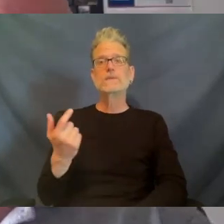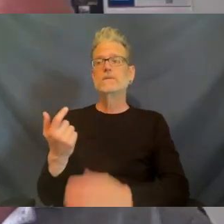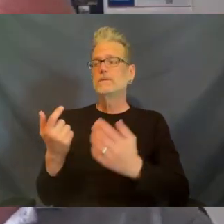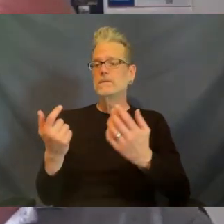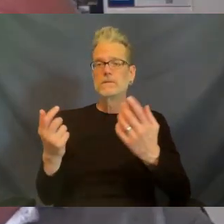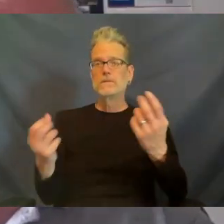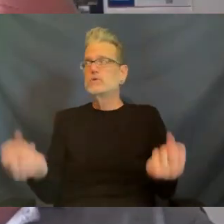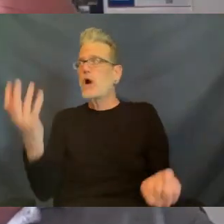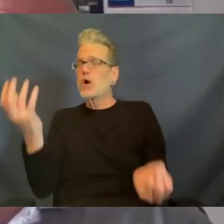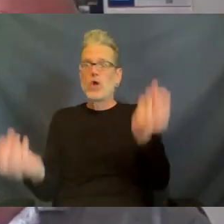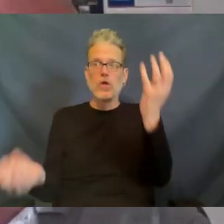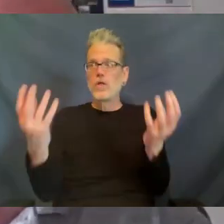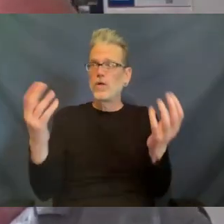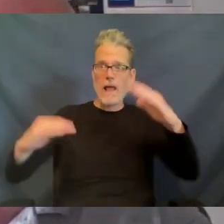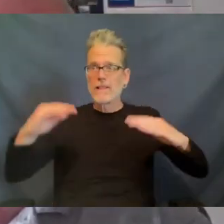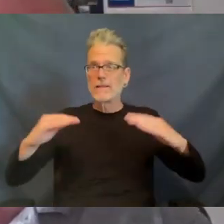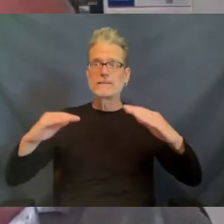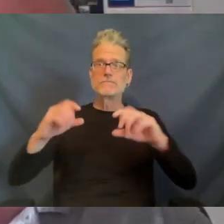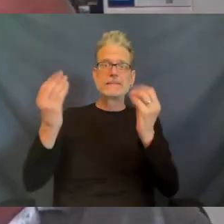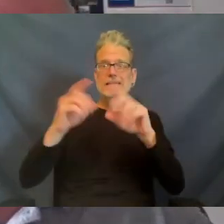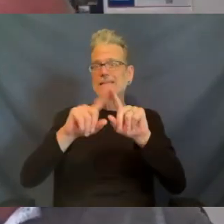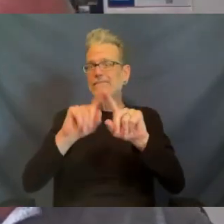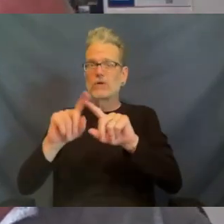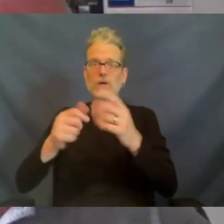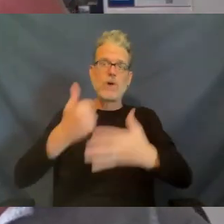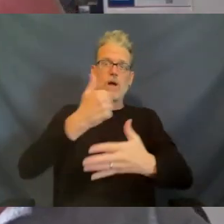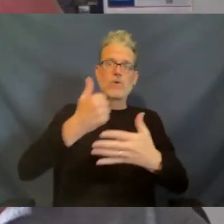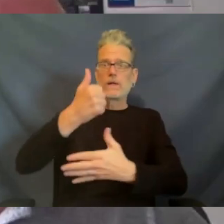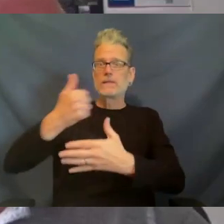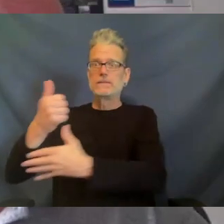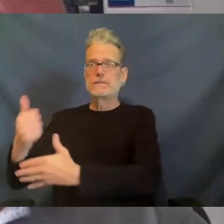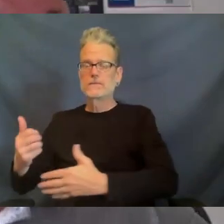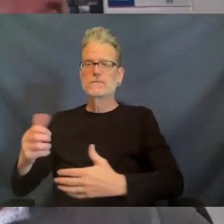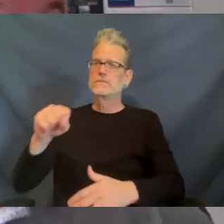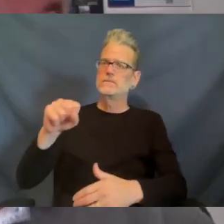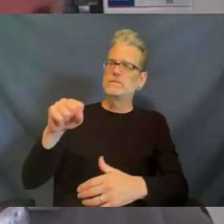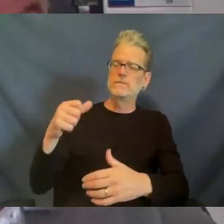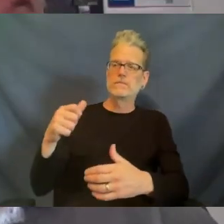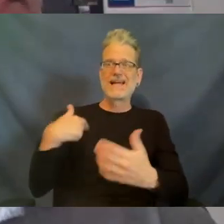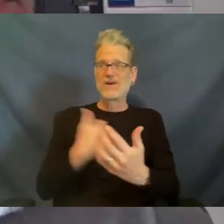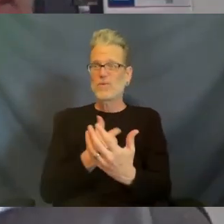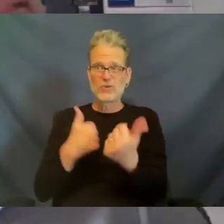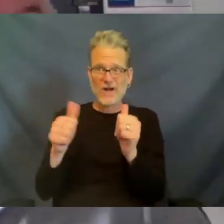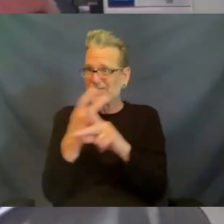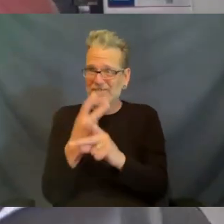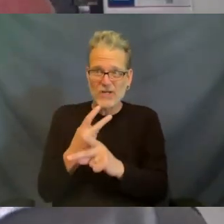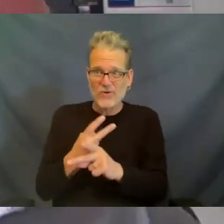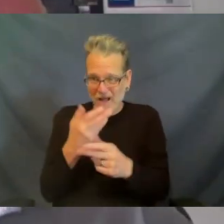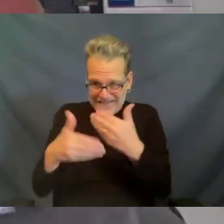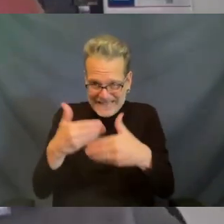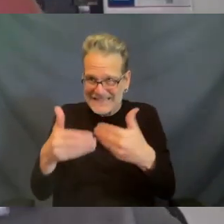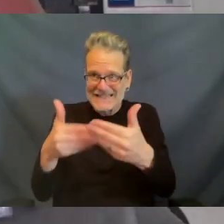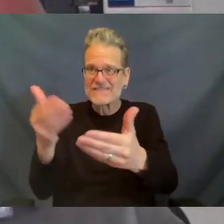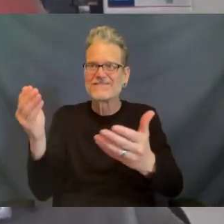and balance a lot of different competing priorities. And we're muddling through, I think is maybe the